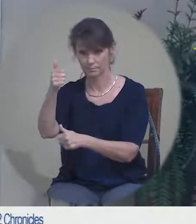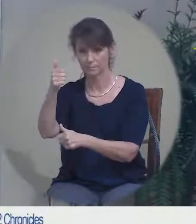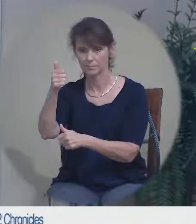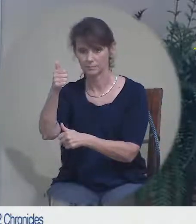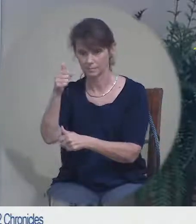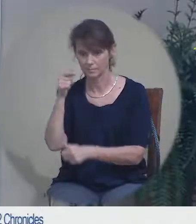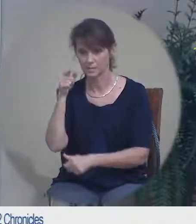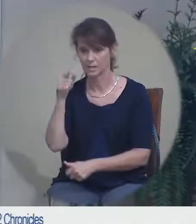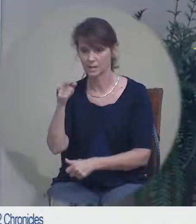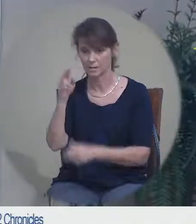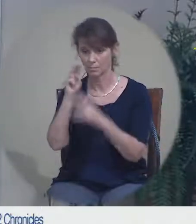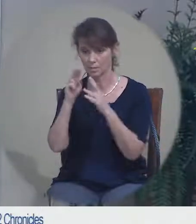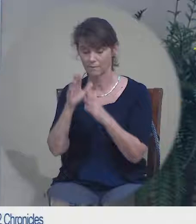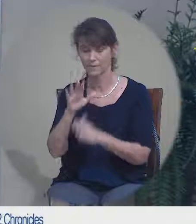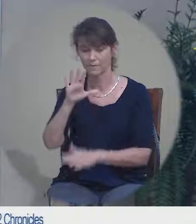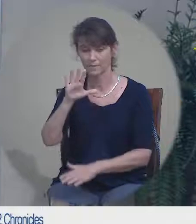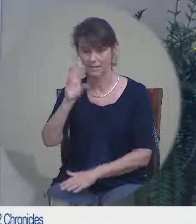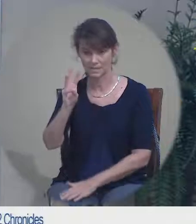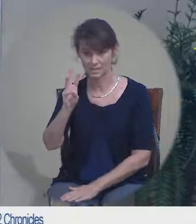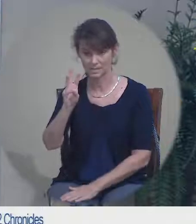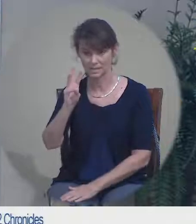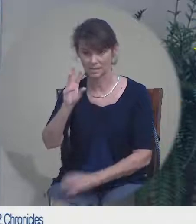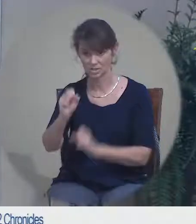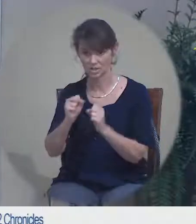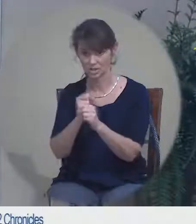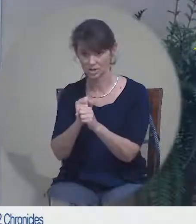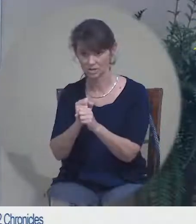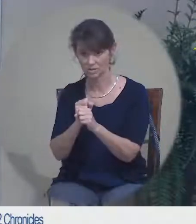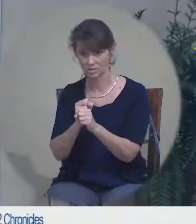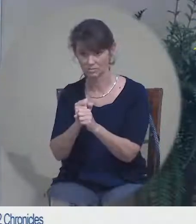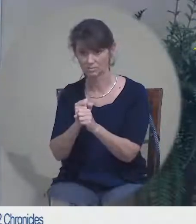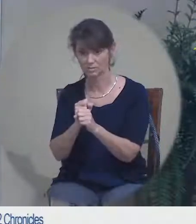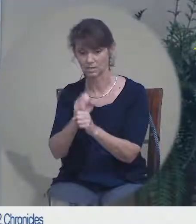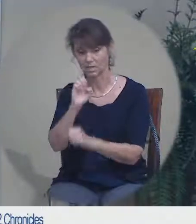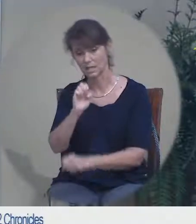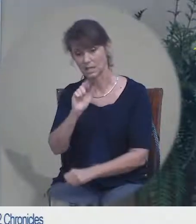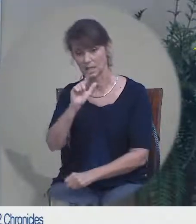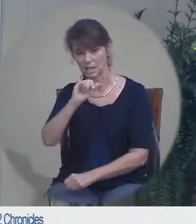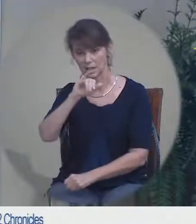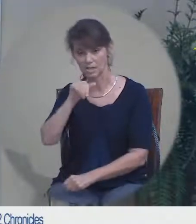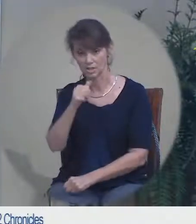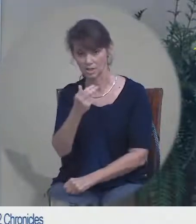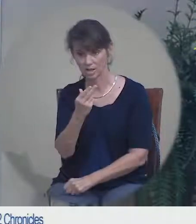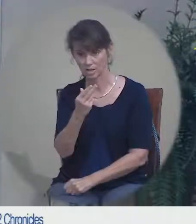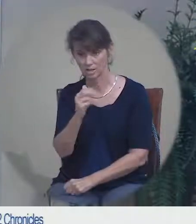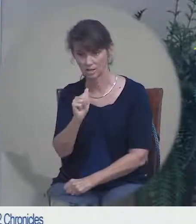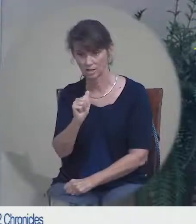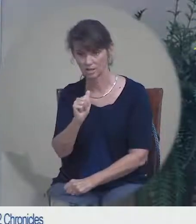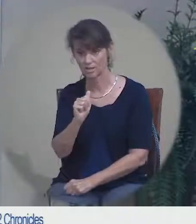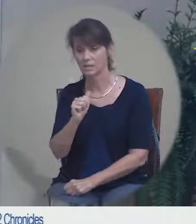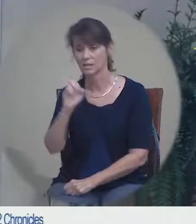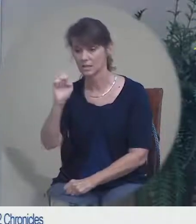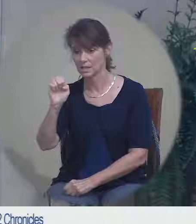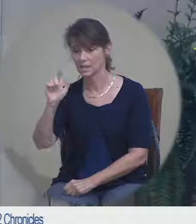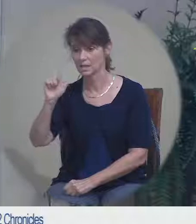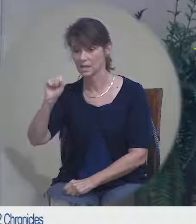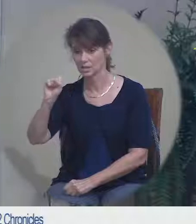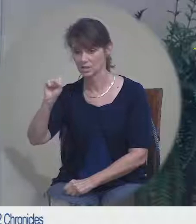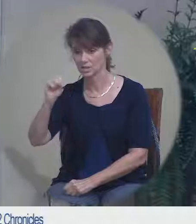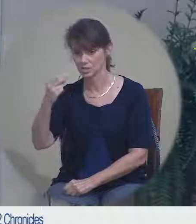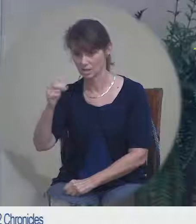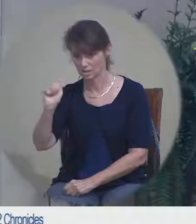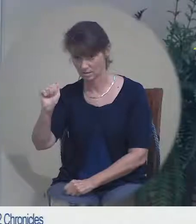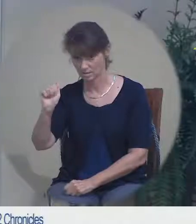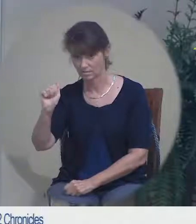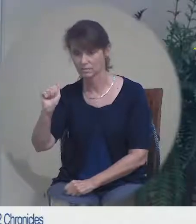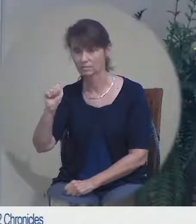years. He and Elijah, his predecessor, over 1/3 of the book, of the material found in 1st